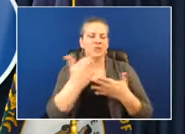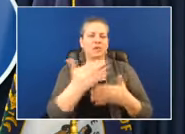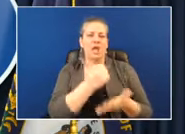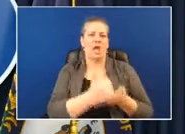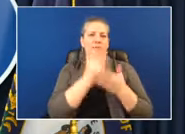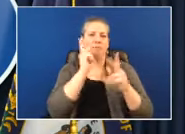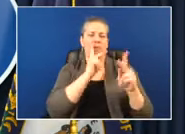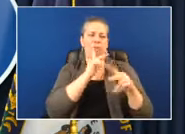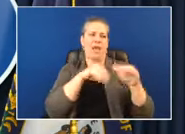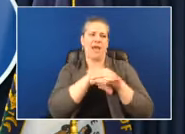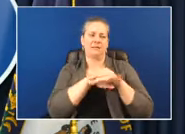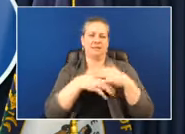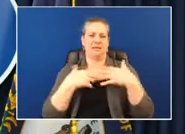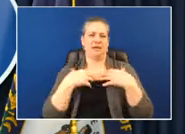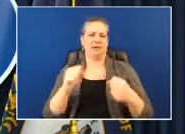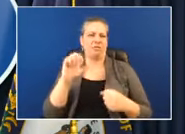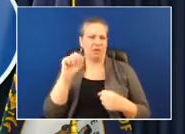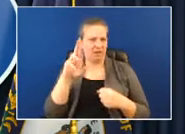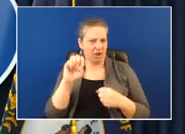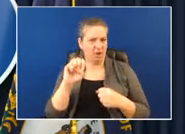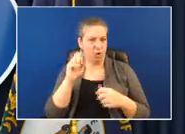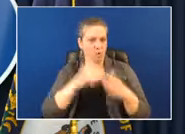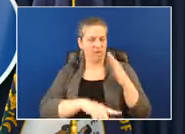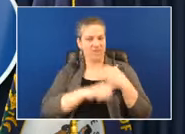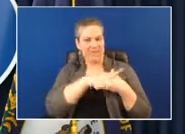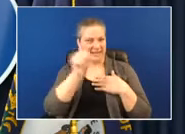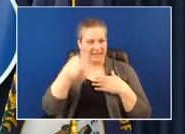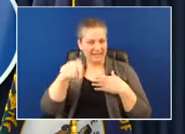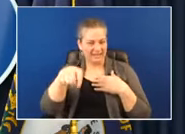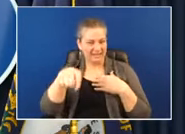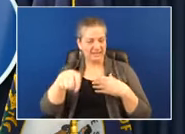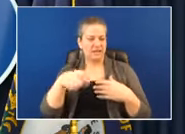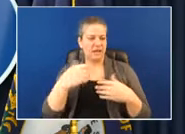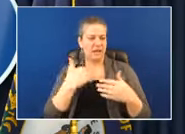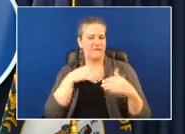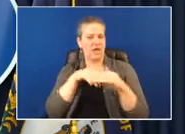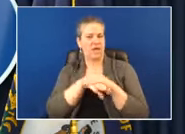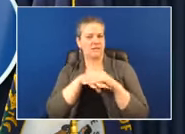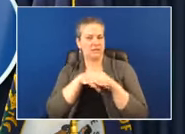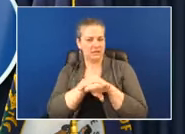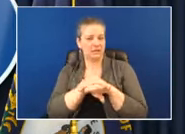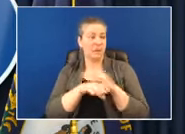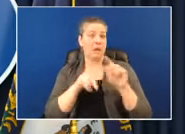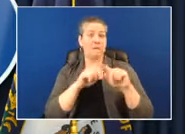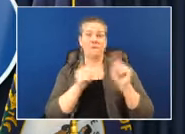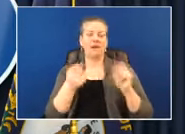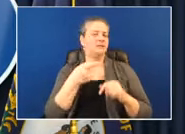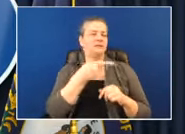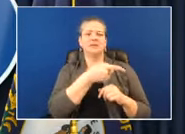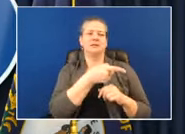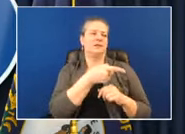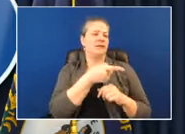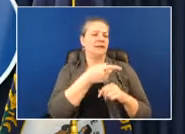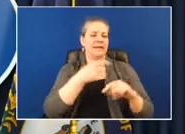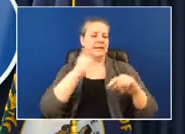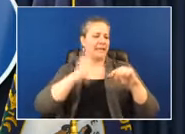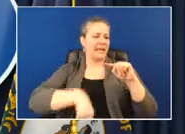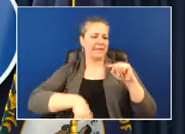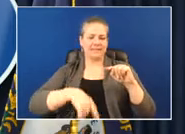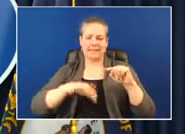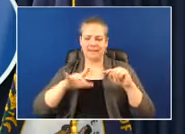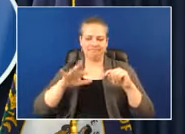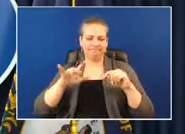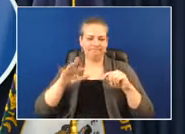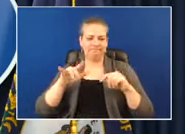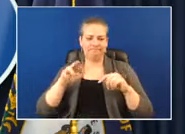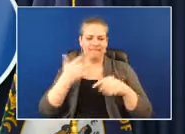care that they have access to, but aren't for some reason or another actually getting the